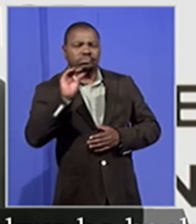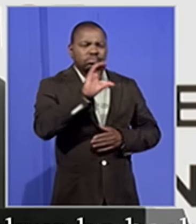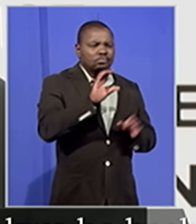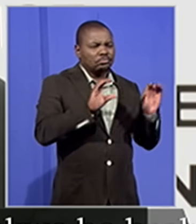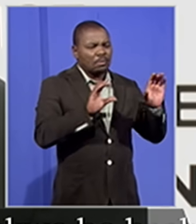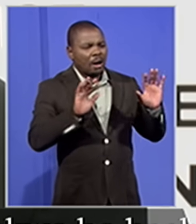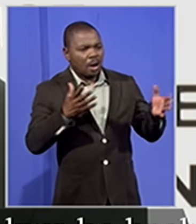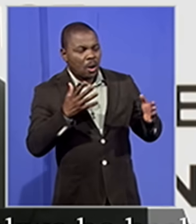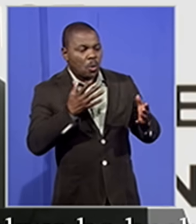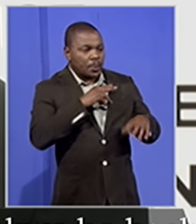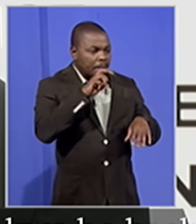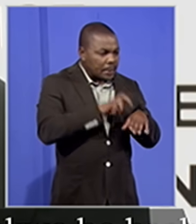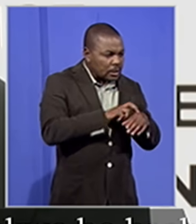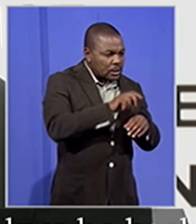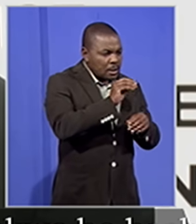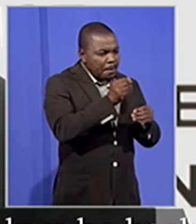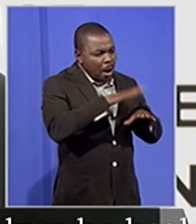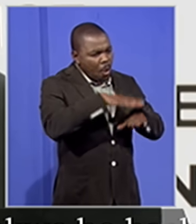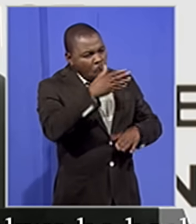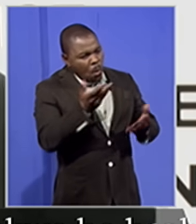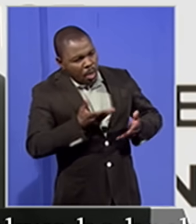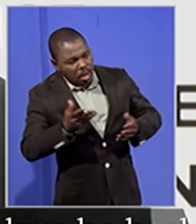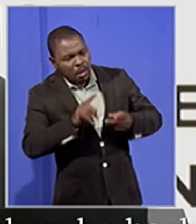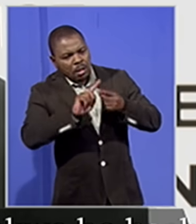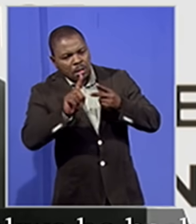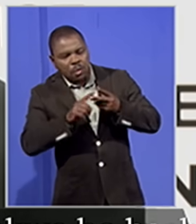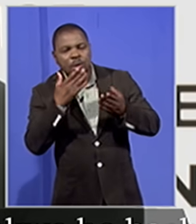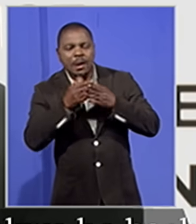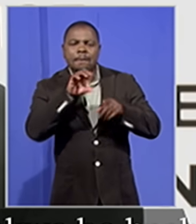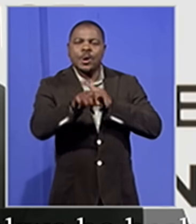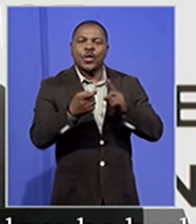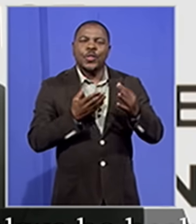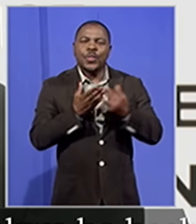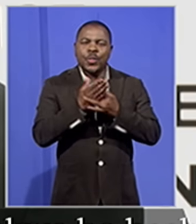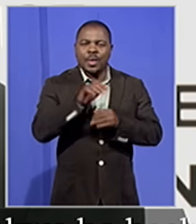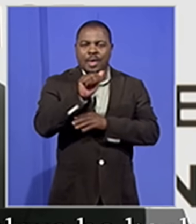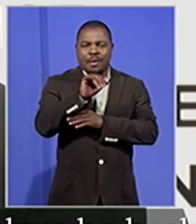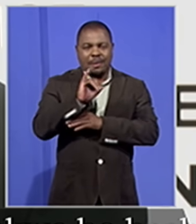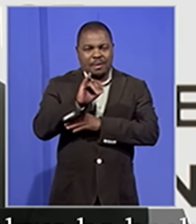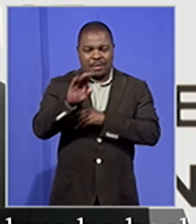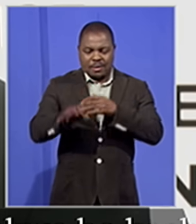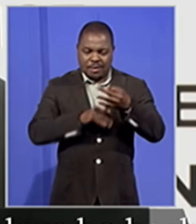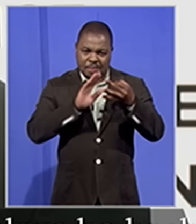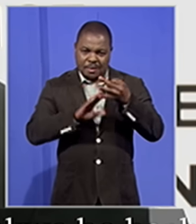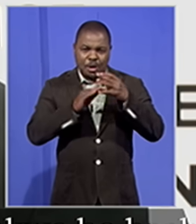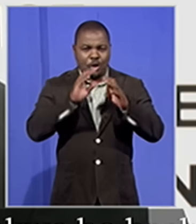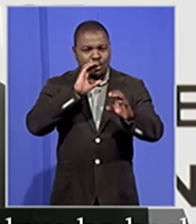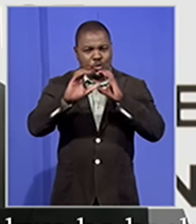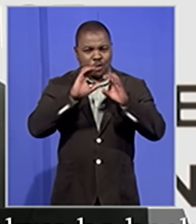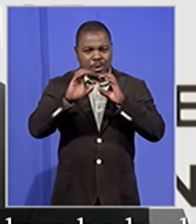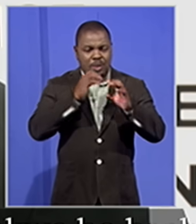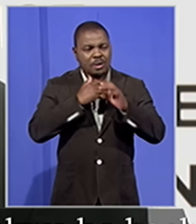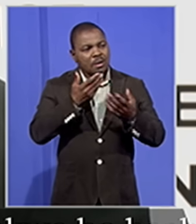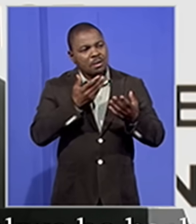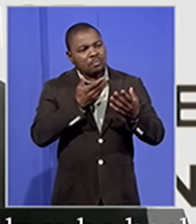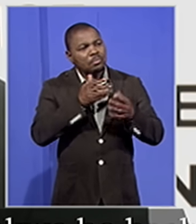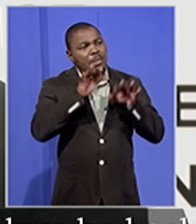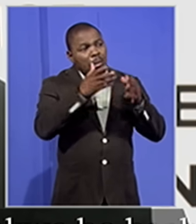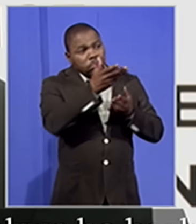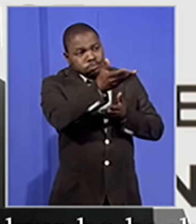are immediate pressure points emerging, and being instantly in communication with clients so that when